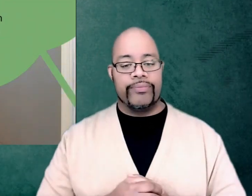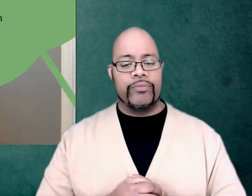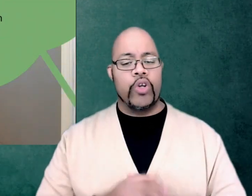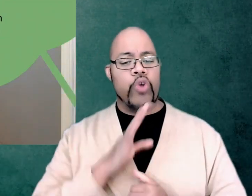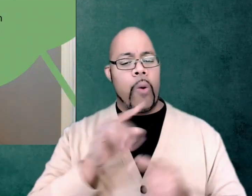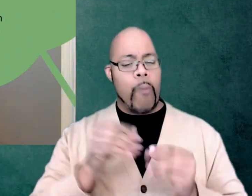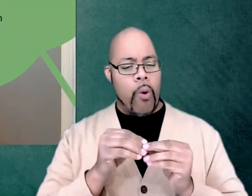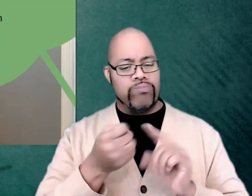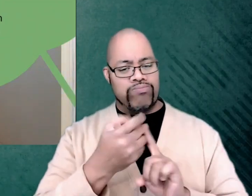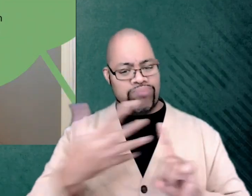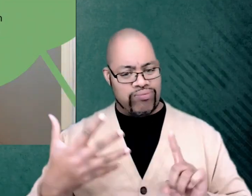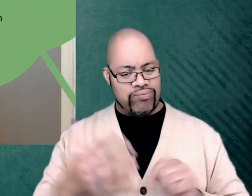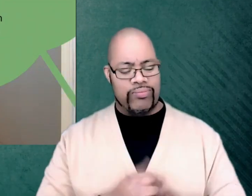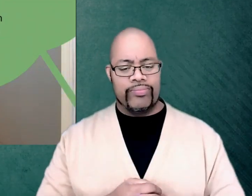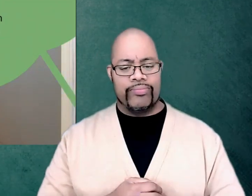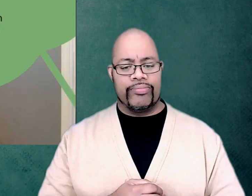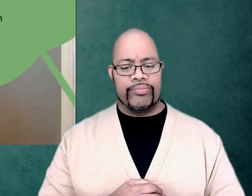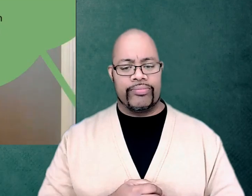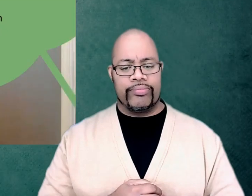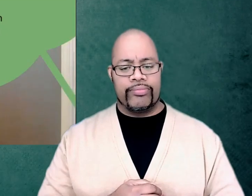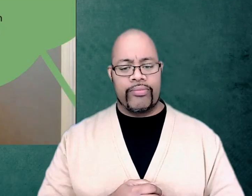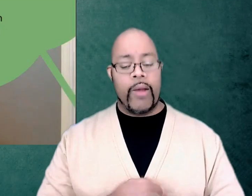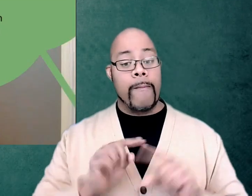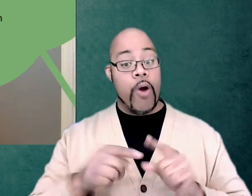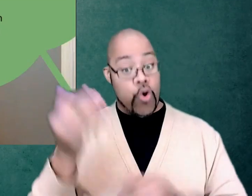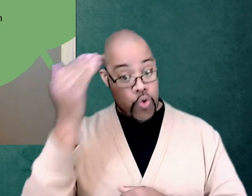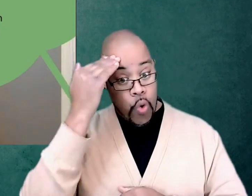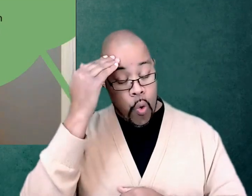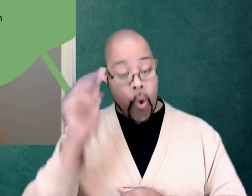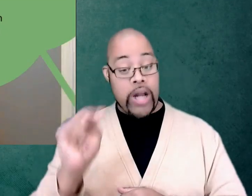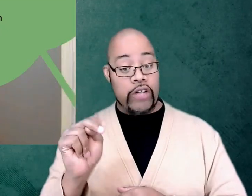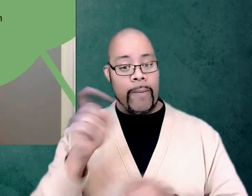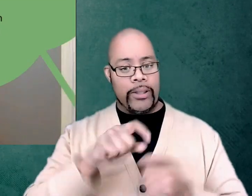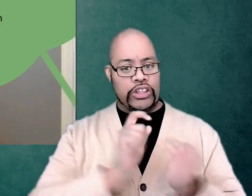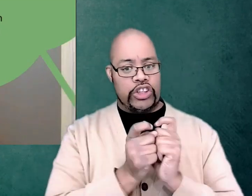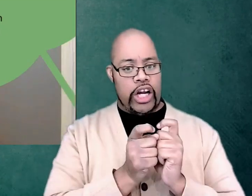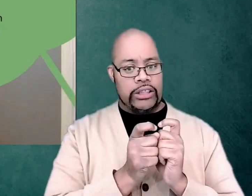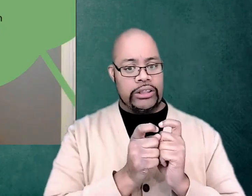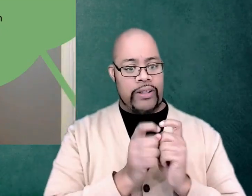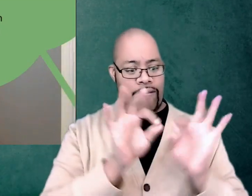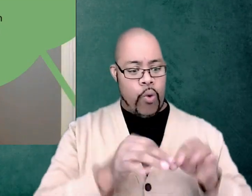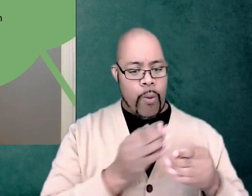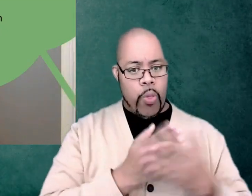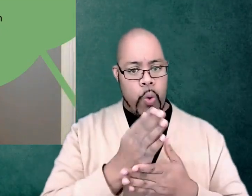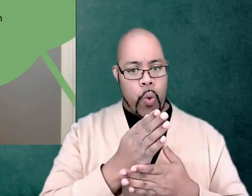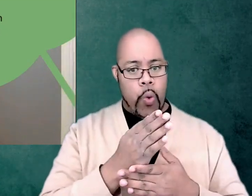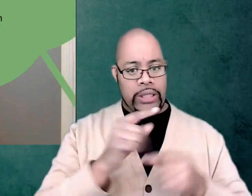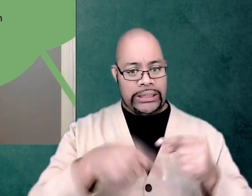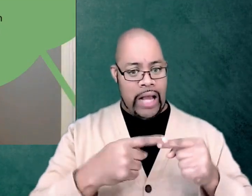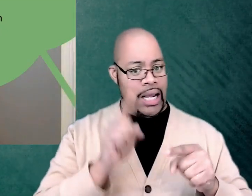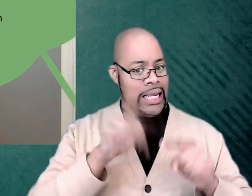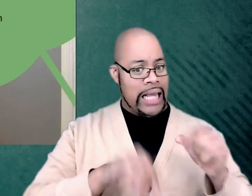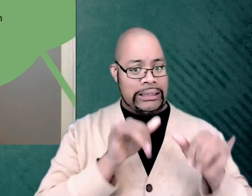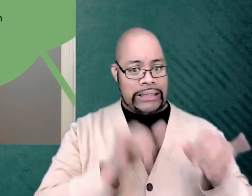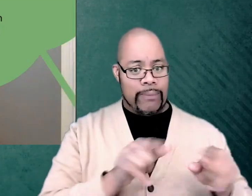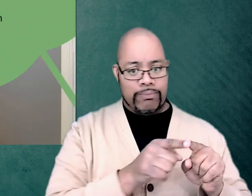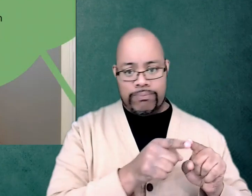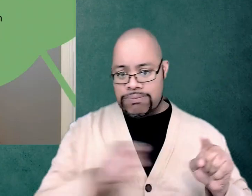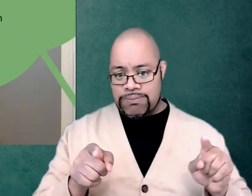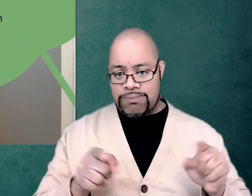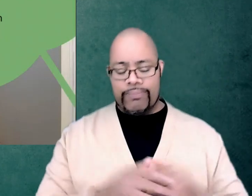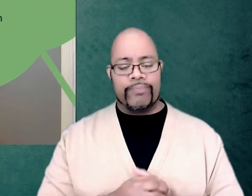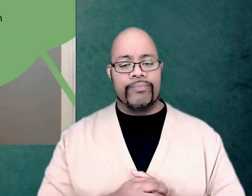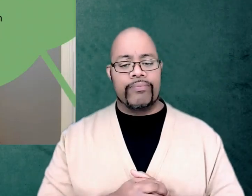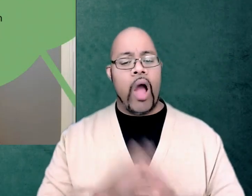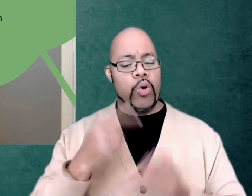cycle, so let's talk a little bit more about them in just a second. But just so you know, nitrogen must change forms to move through the cycle, so it never remains the same.